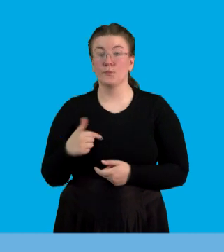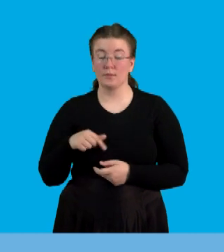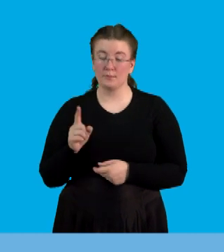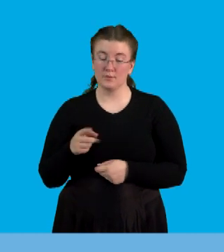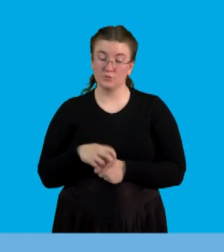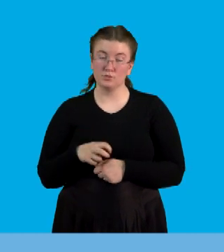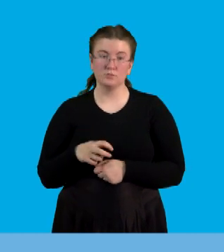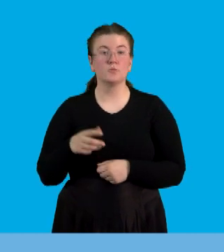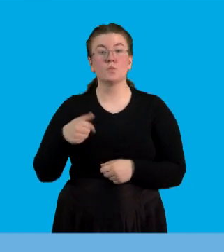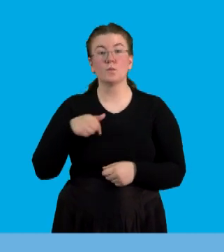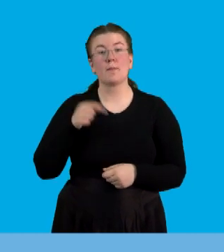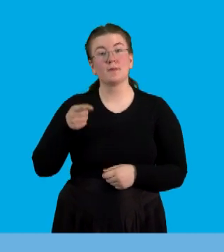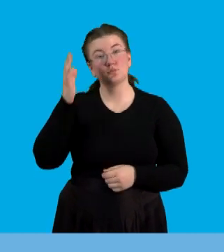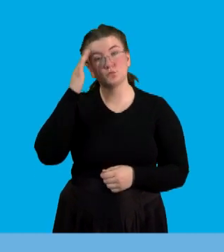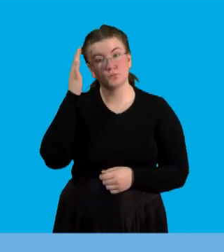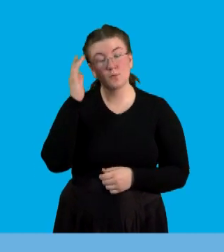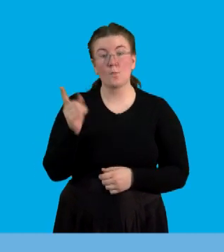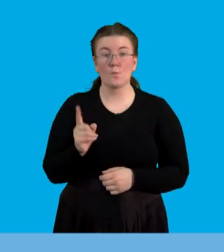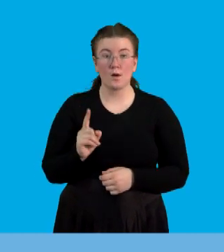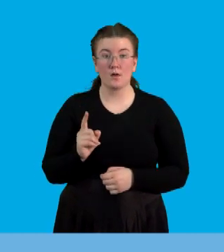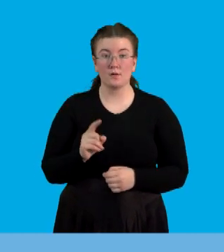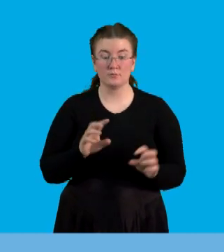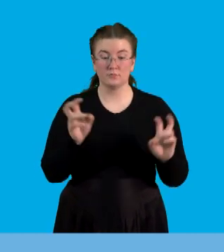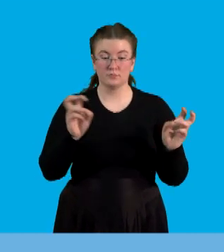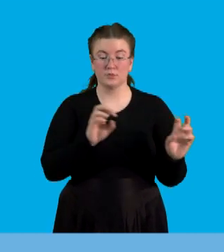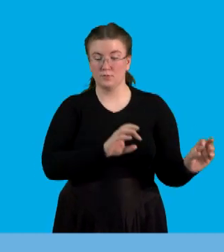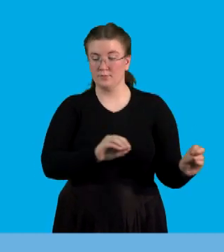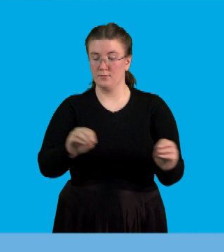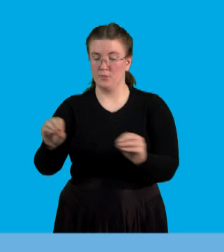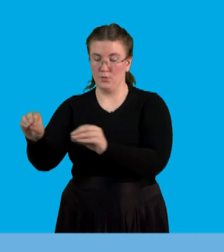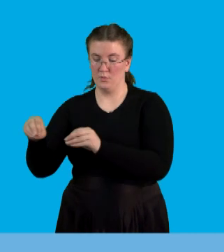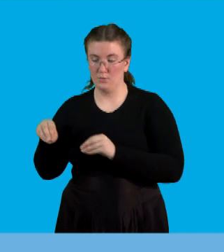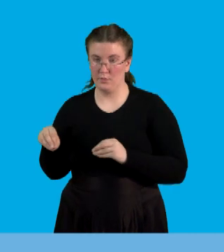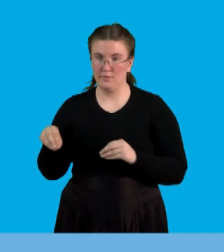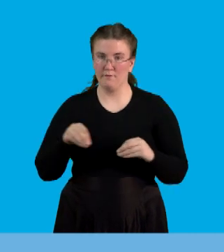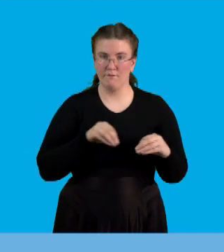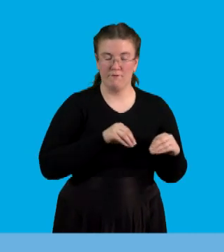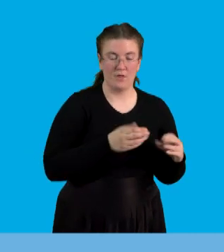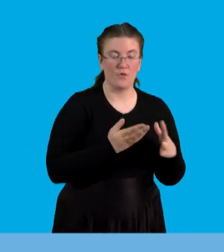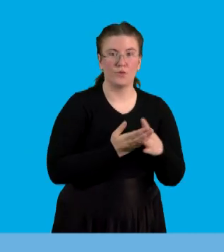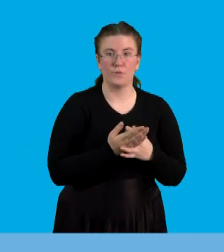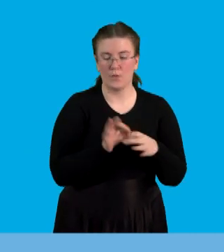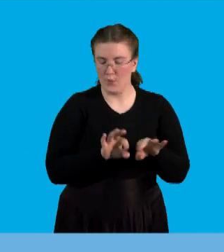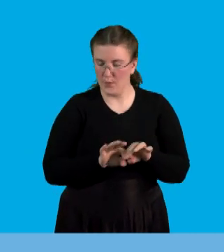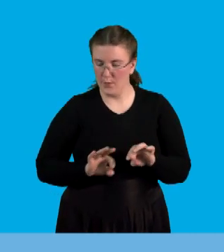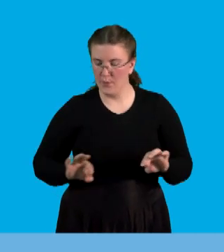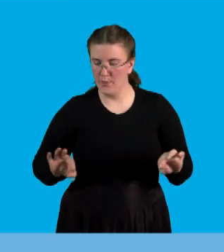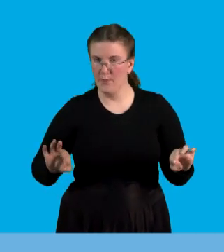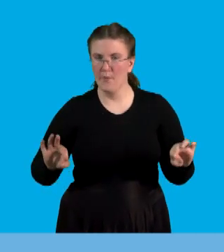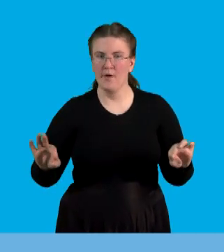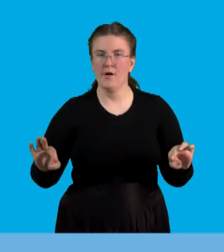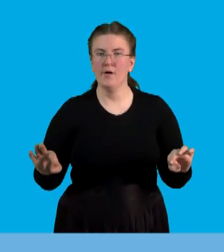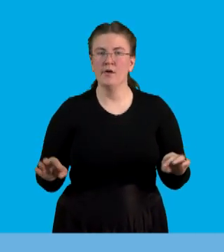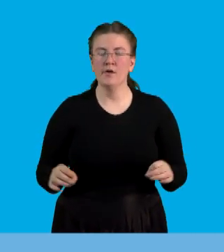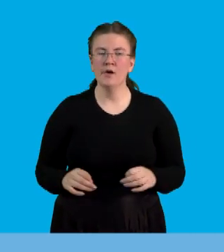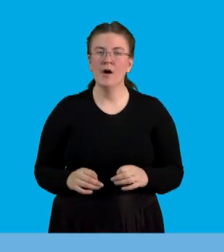all we need to know is that the current, it is going from one terminal of a cell along conducting wires back to the